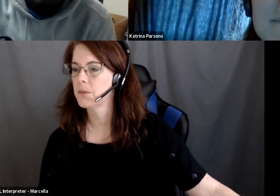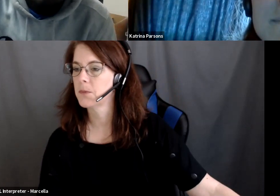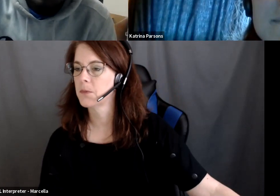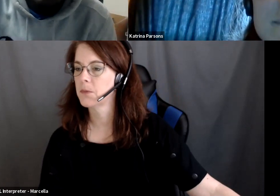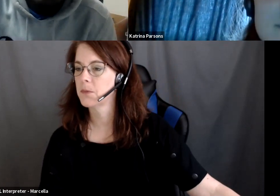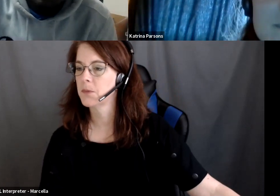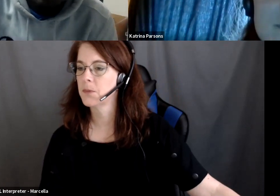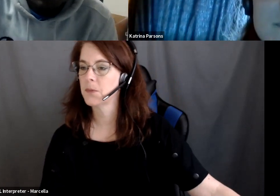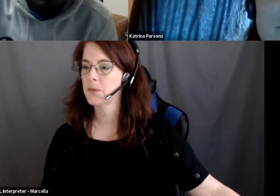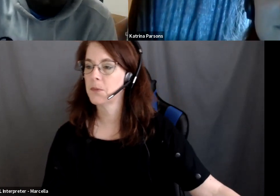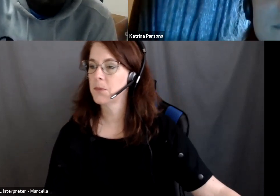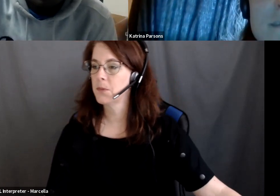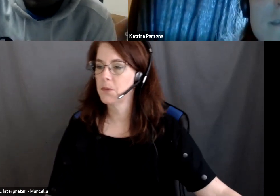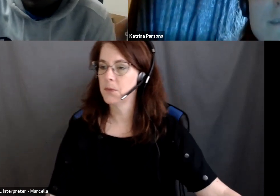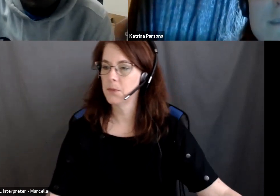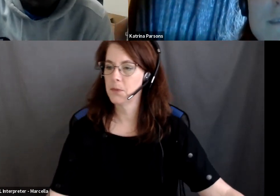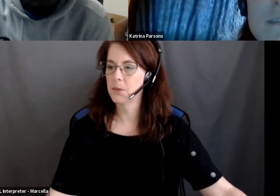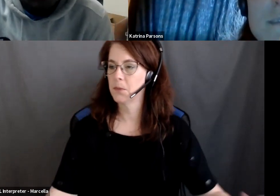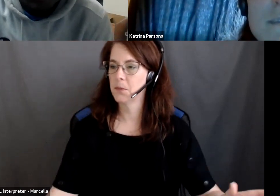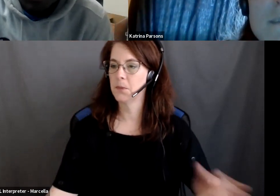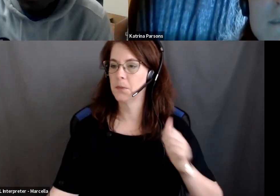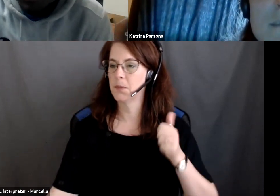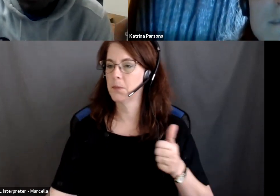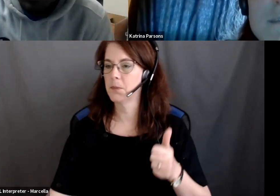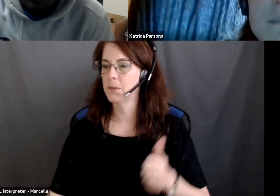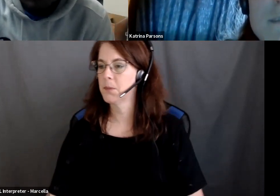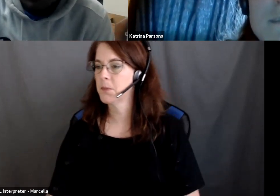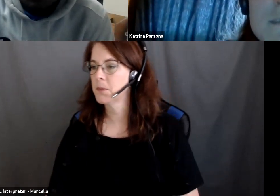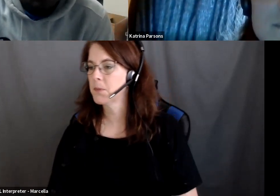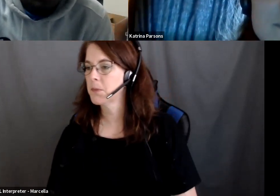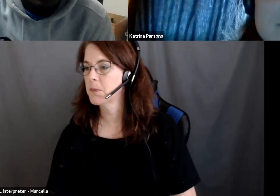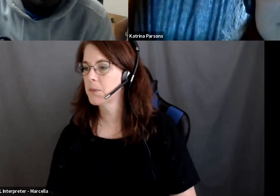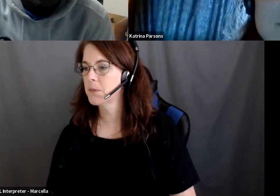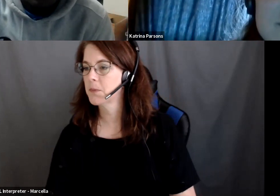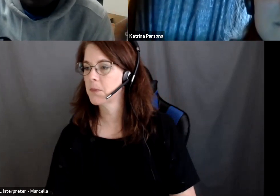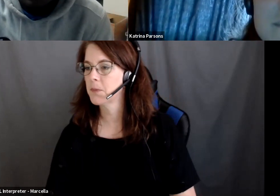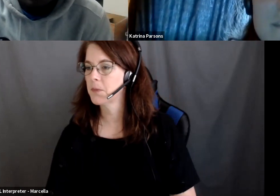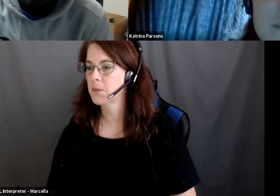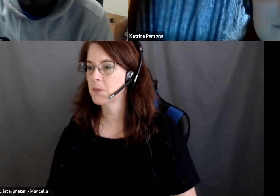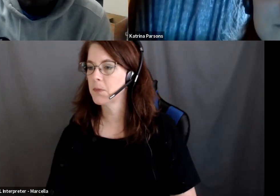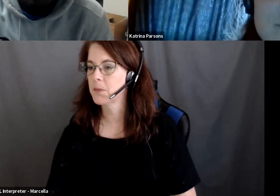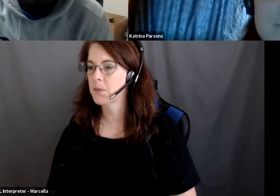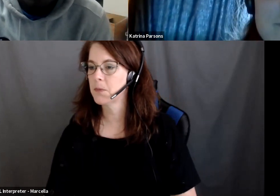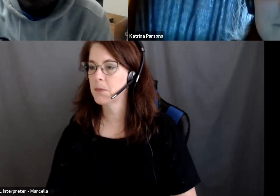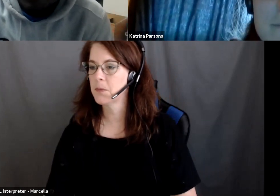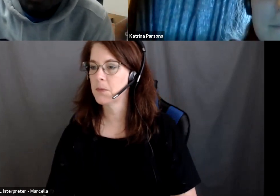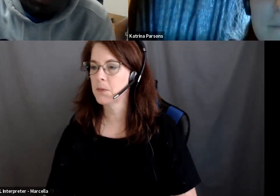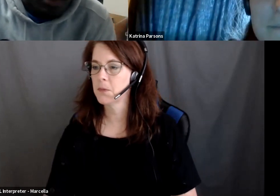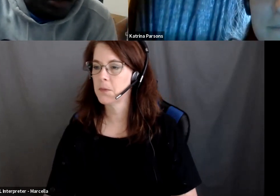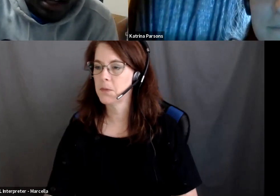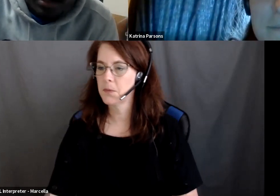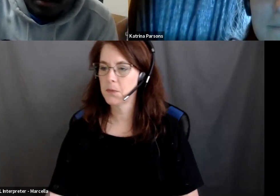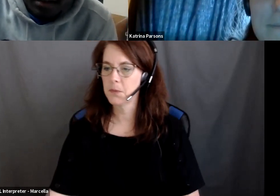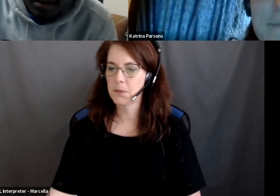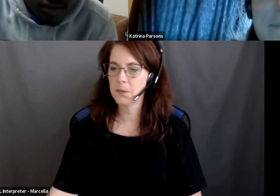Hey, you guys, we still have 8 minutes. So if you're coming in, just drop hello where you're from into